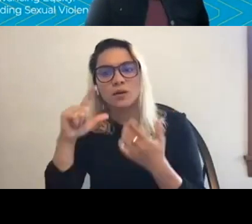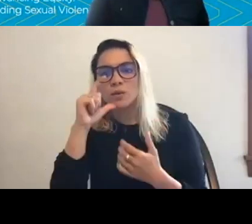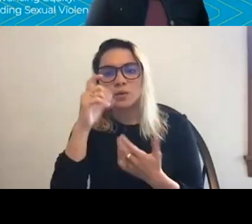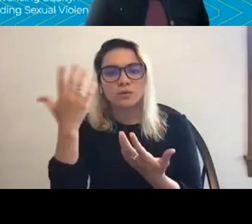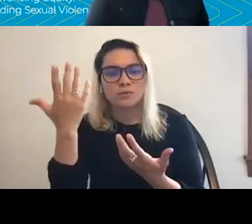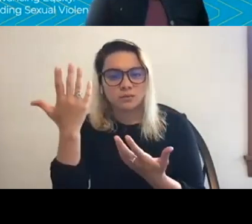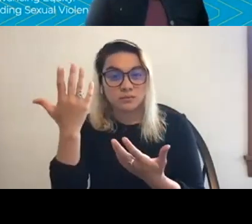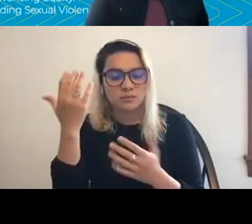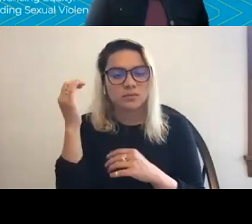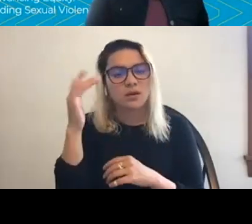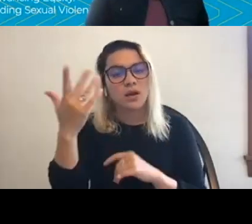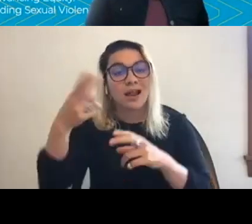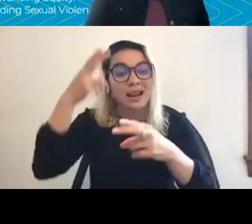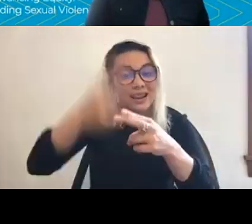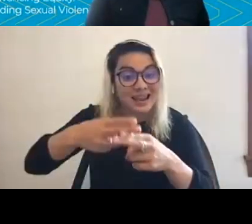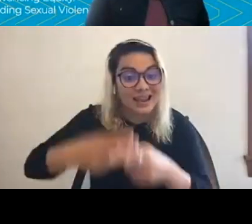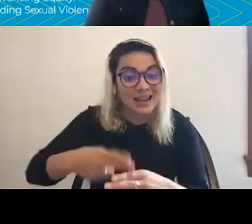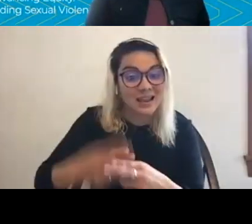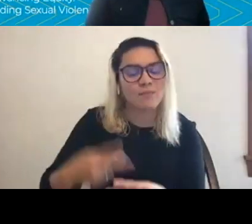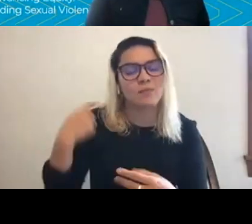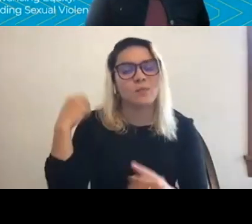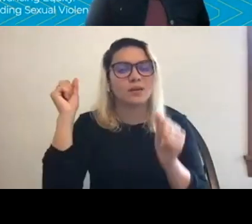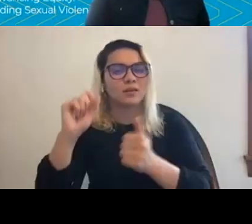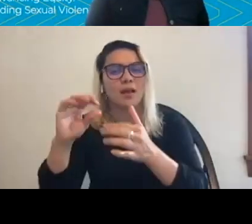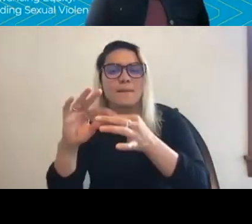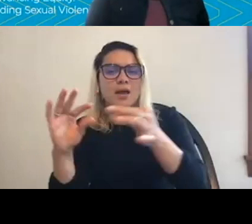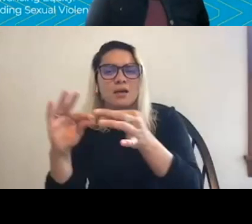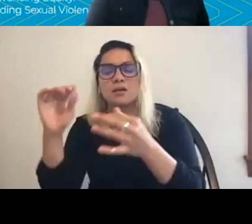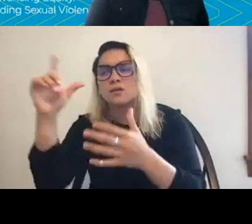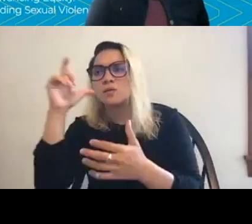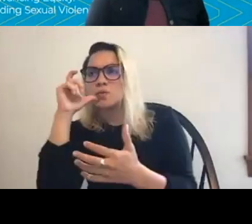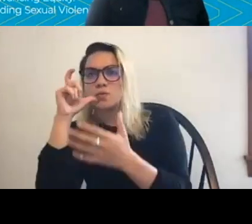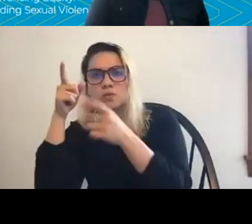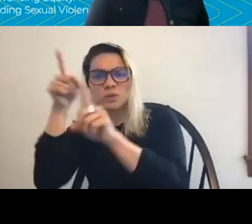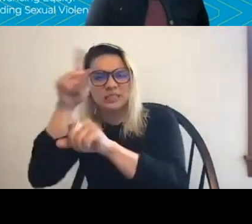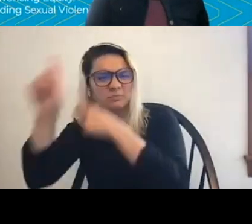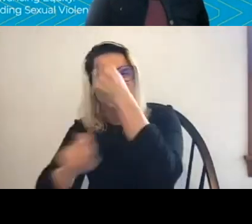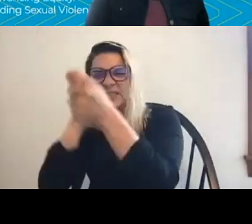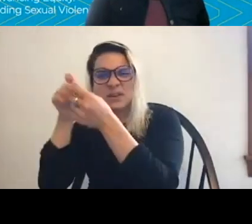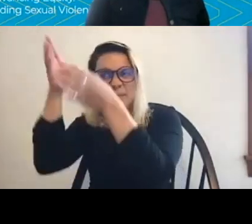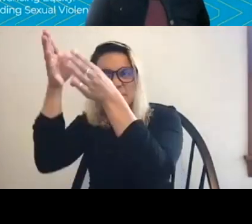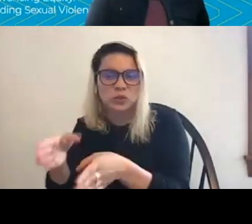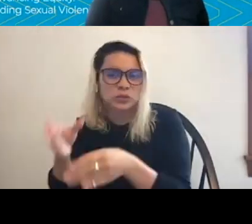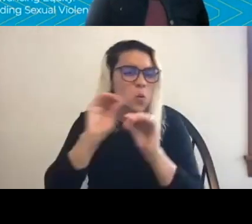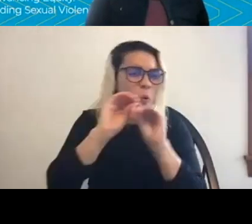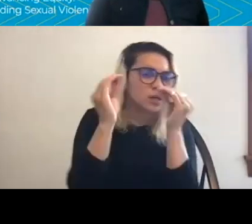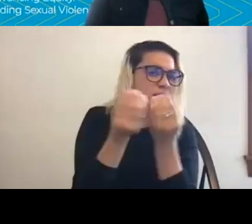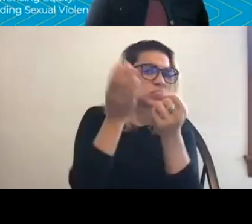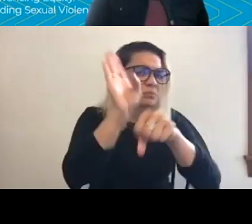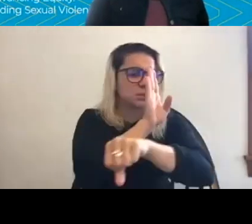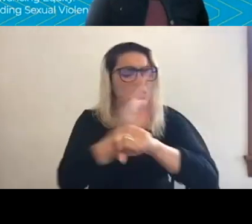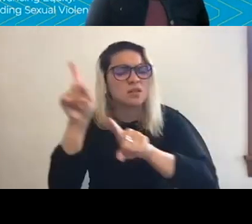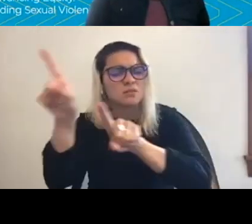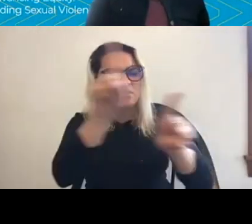the power interests, the corporate, political, or financially motivated actors who enrich themselves at the expense of the